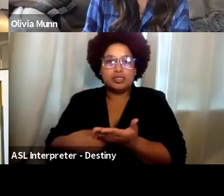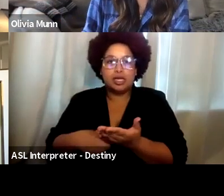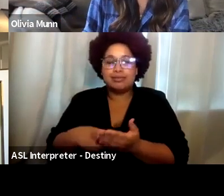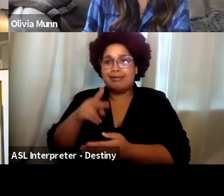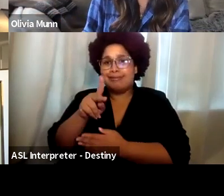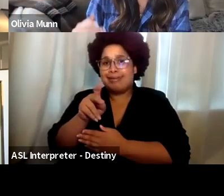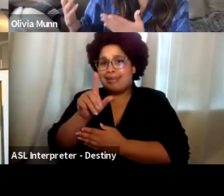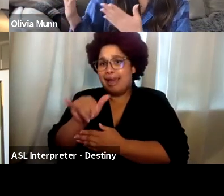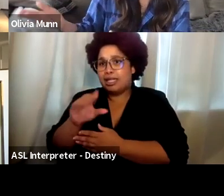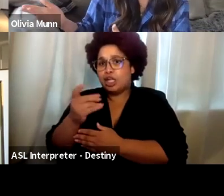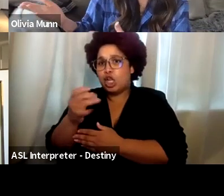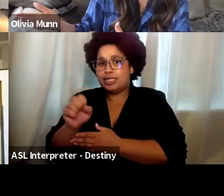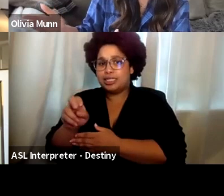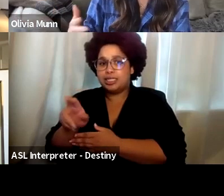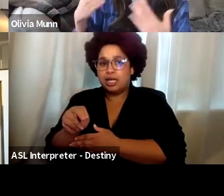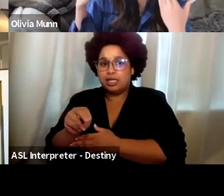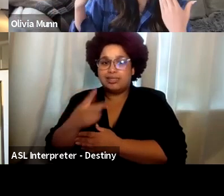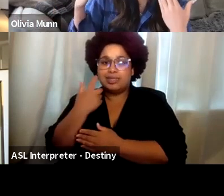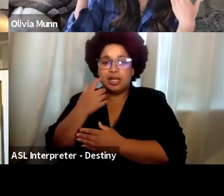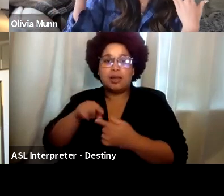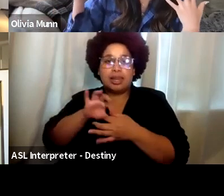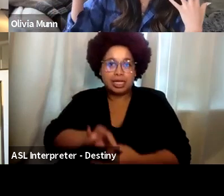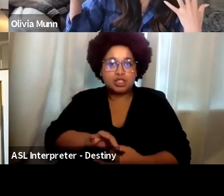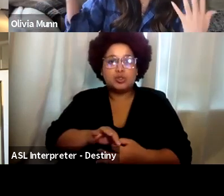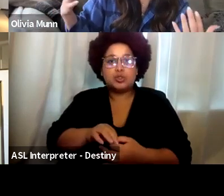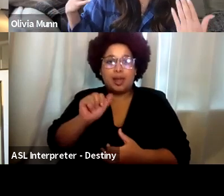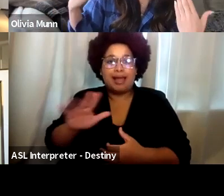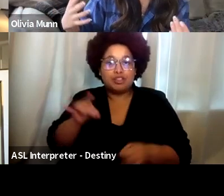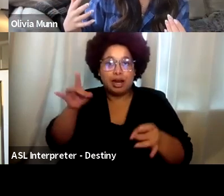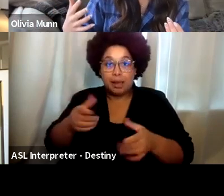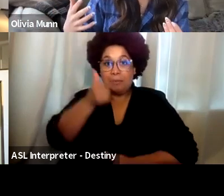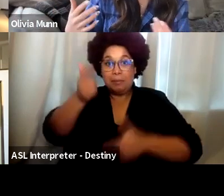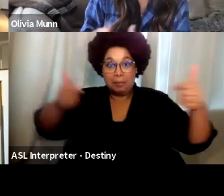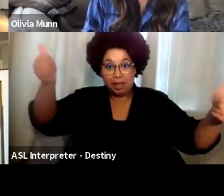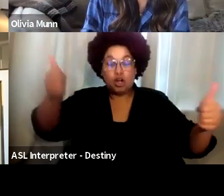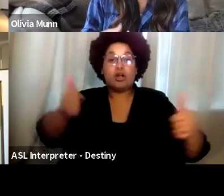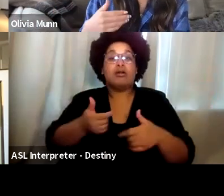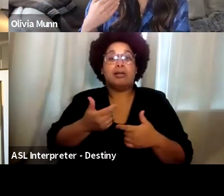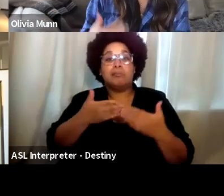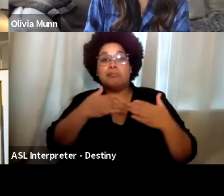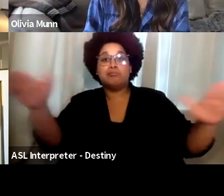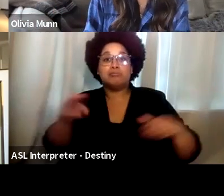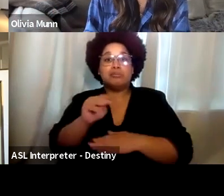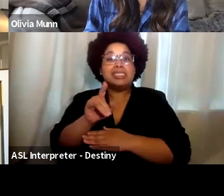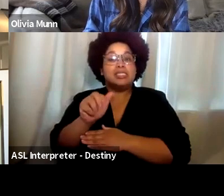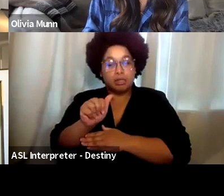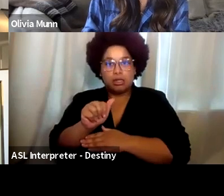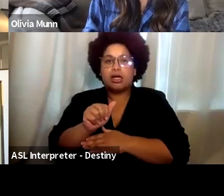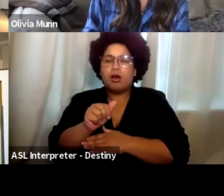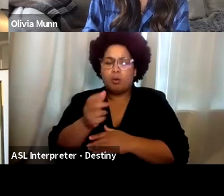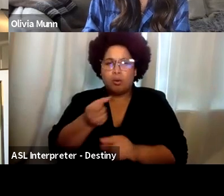the other day and did a couple segments on Asian hate. Like, when we get bigger mainstream media to talk about this, it really does make a difference,